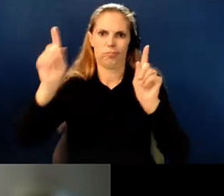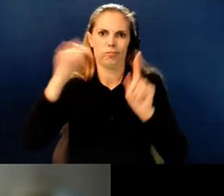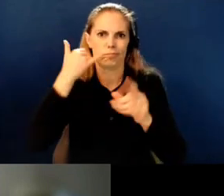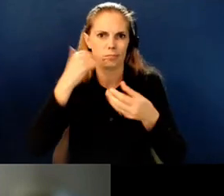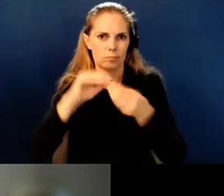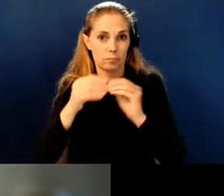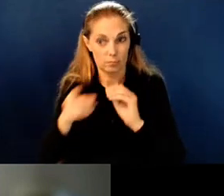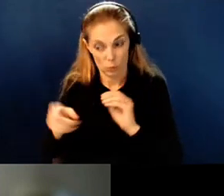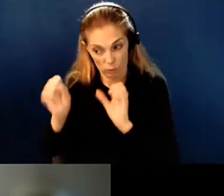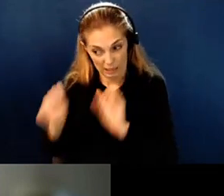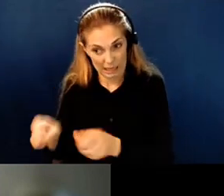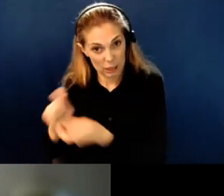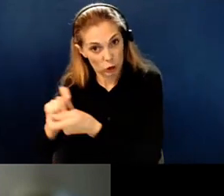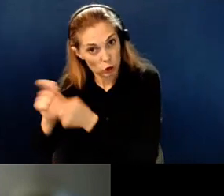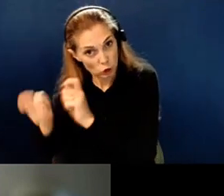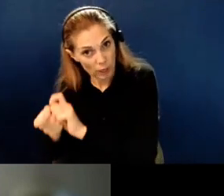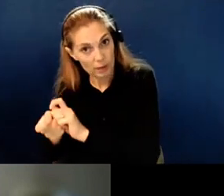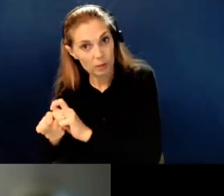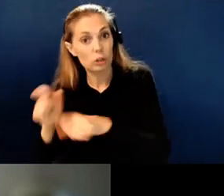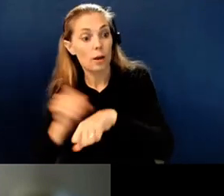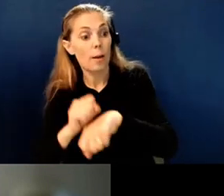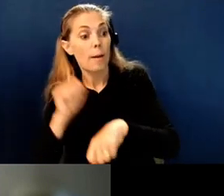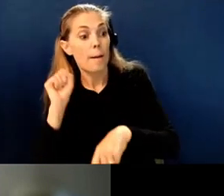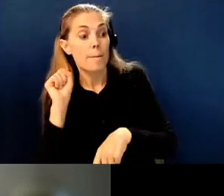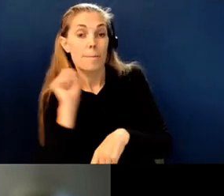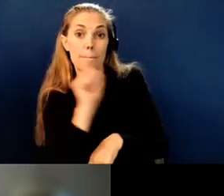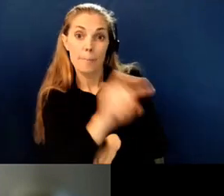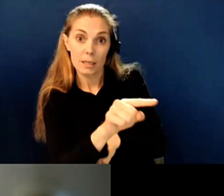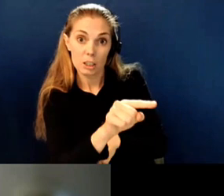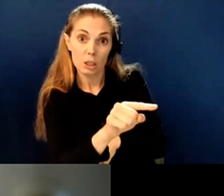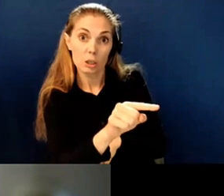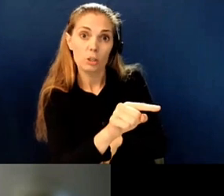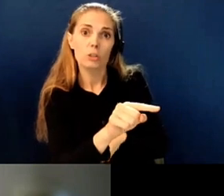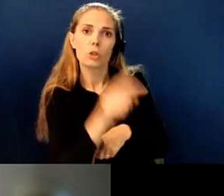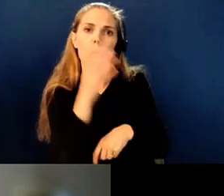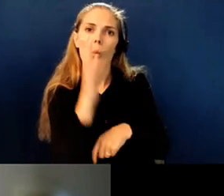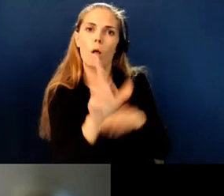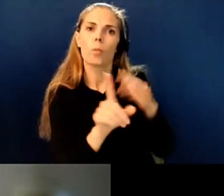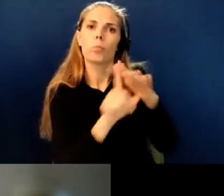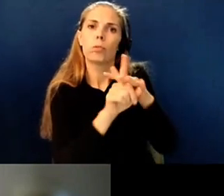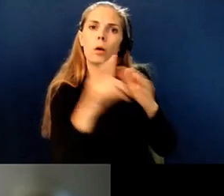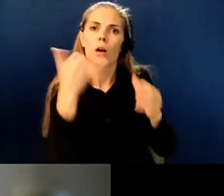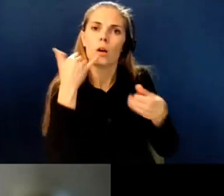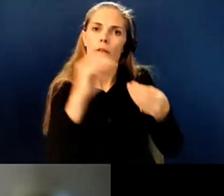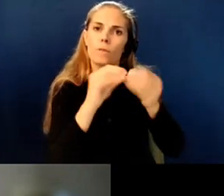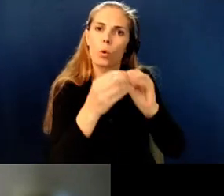a message, it's coming from the phone number associated with our agency?